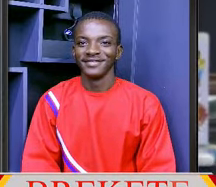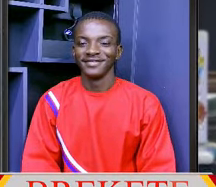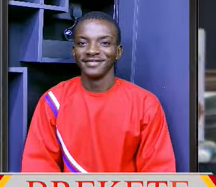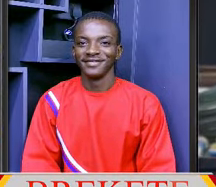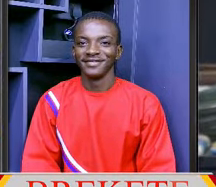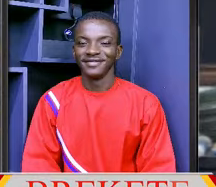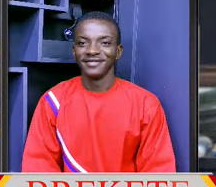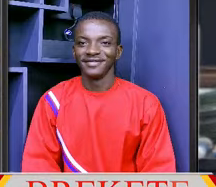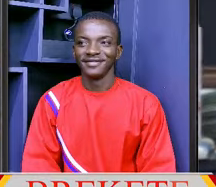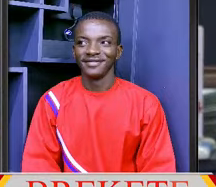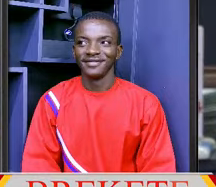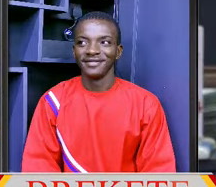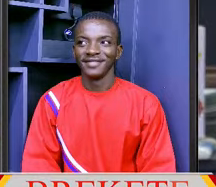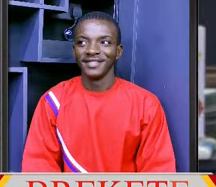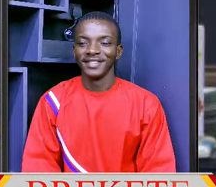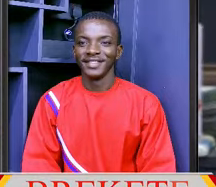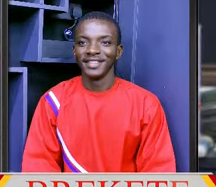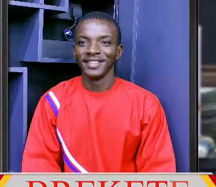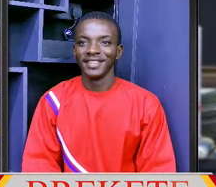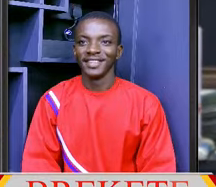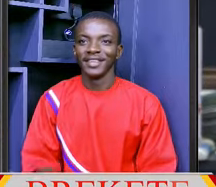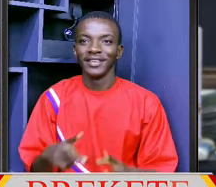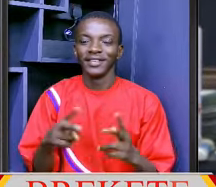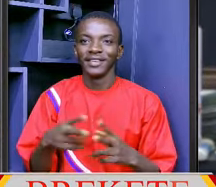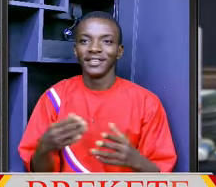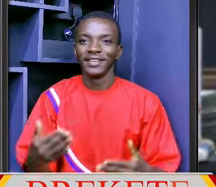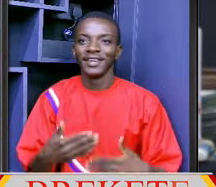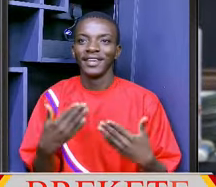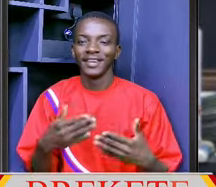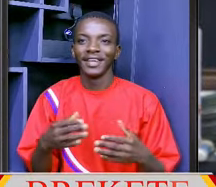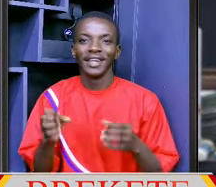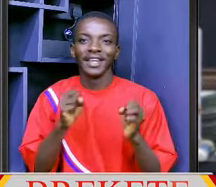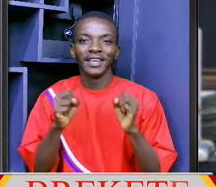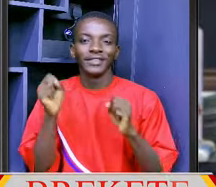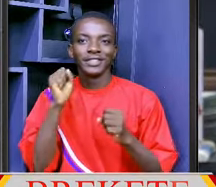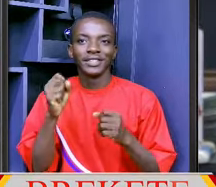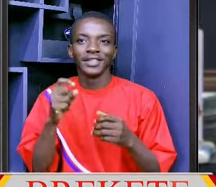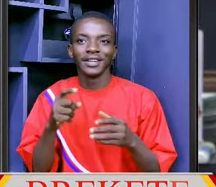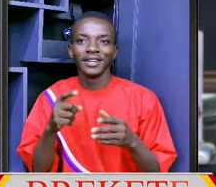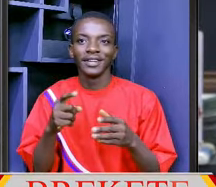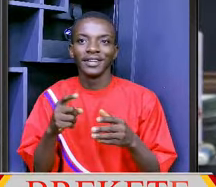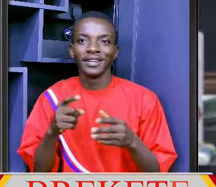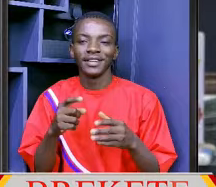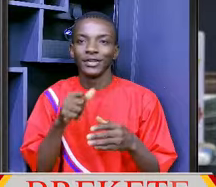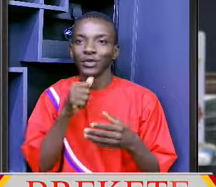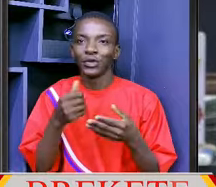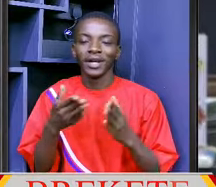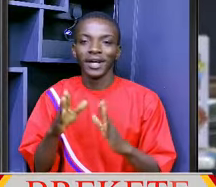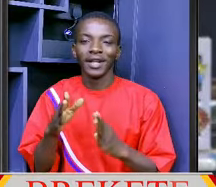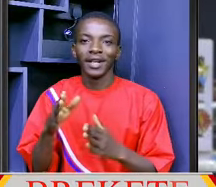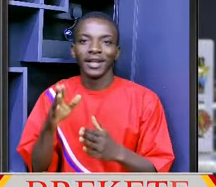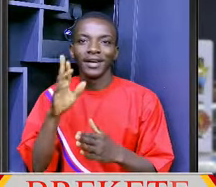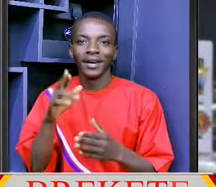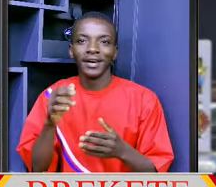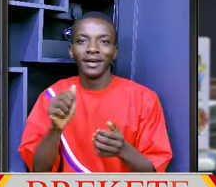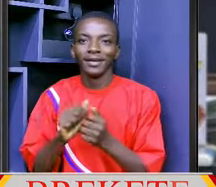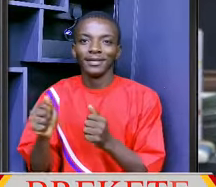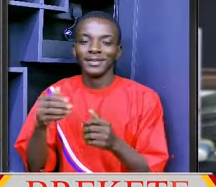sharing the if joy. You cry here I'm again. Not crying, sir. If she cry again, make no allow her pass